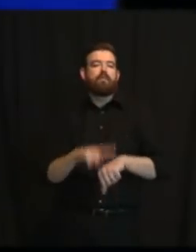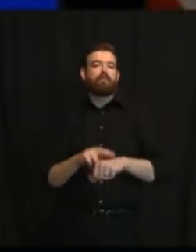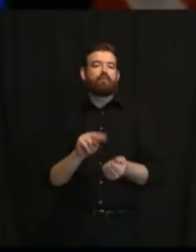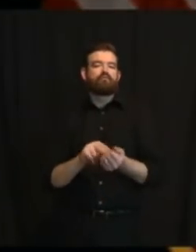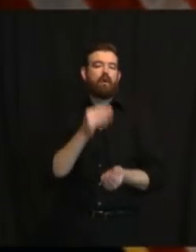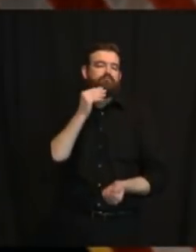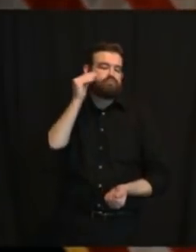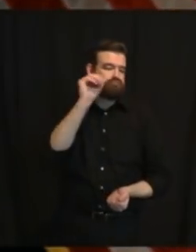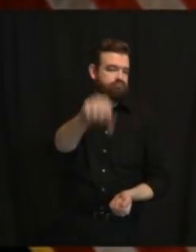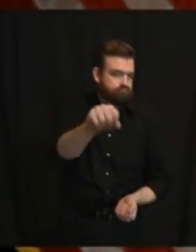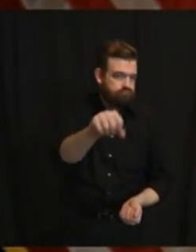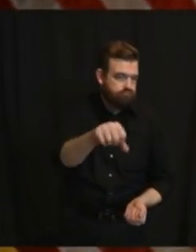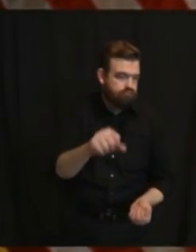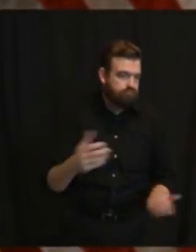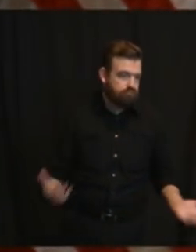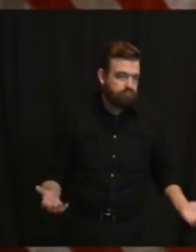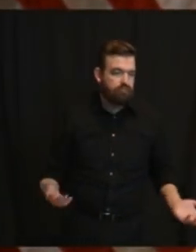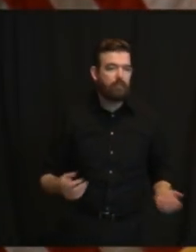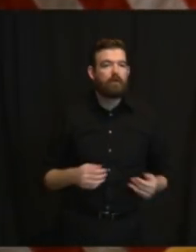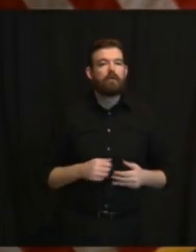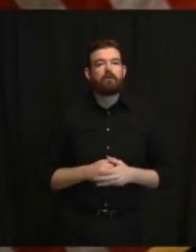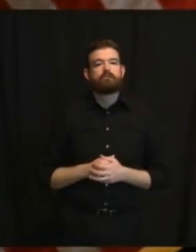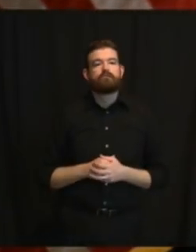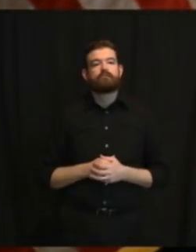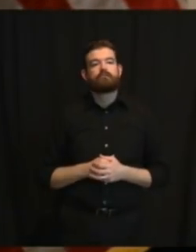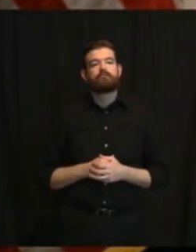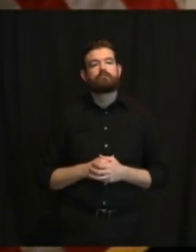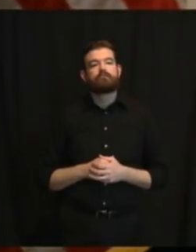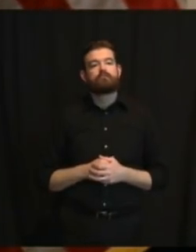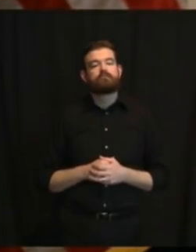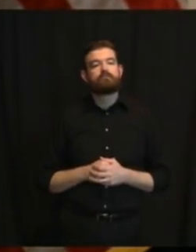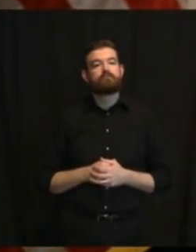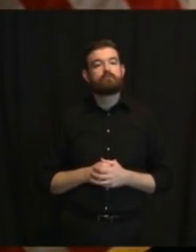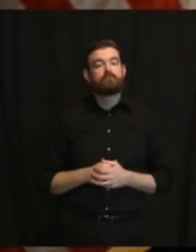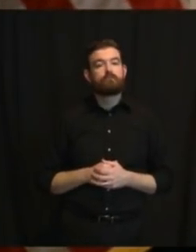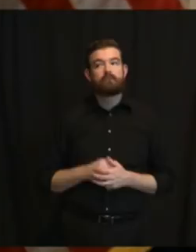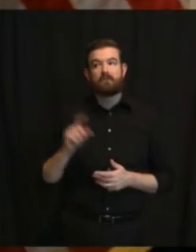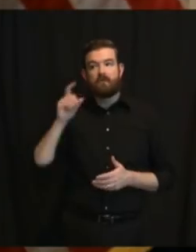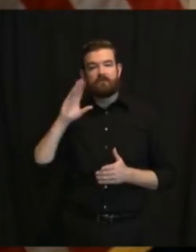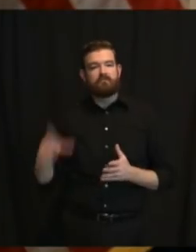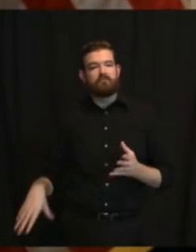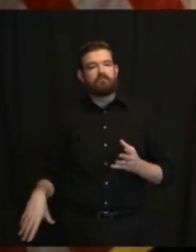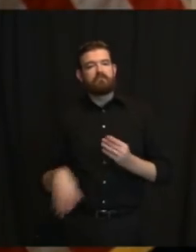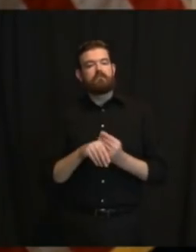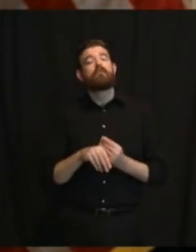a personal device. The Commissioner of the Motor